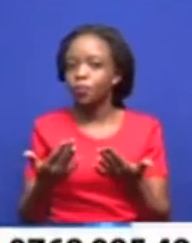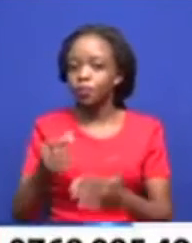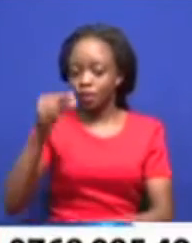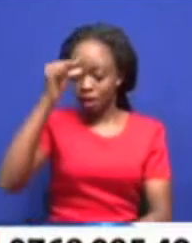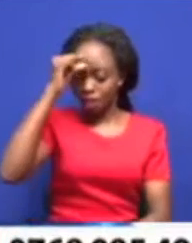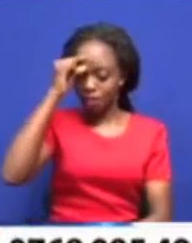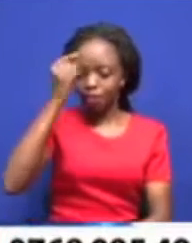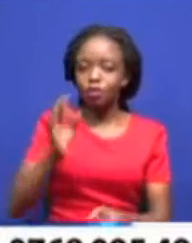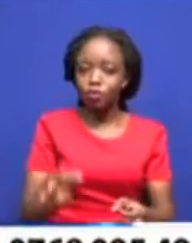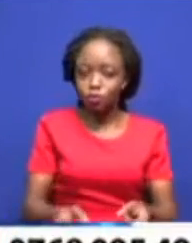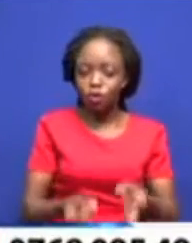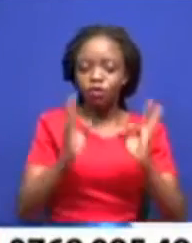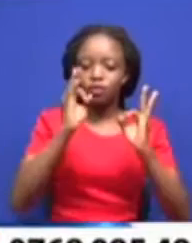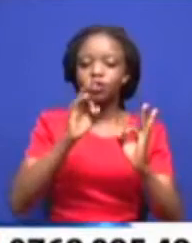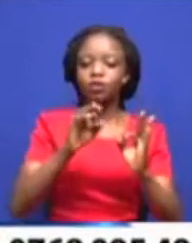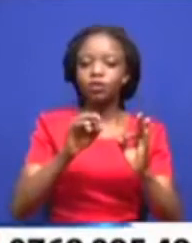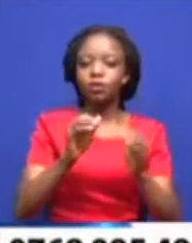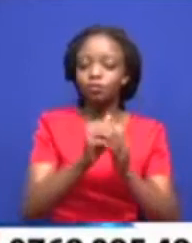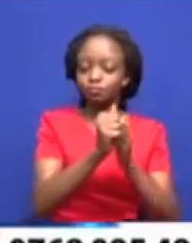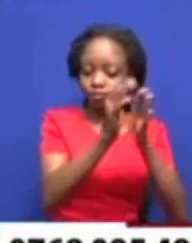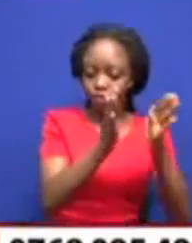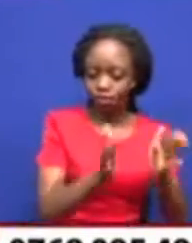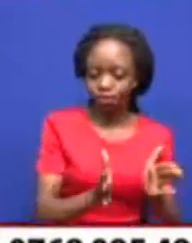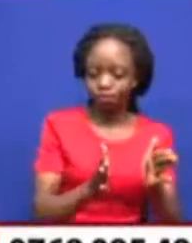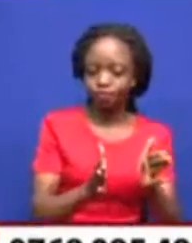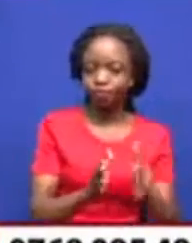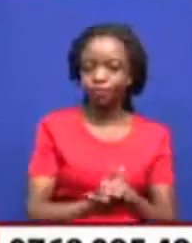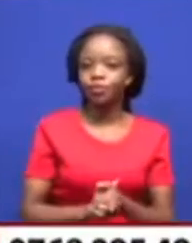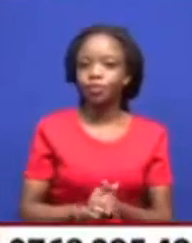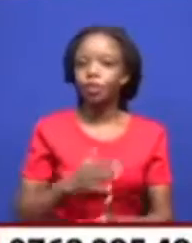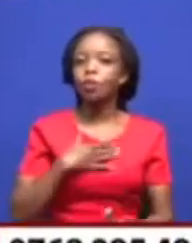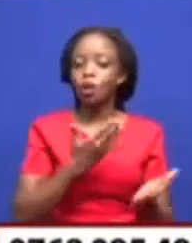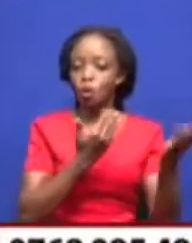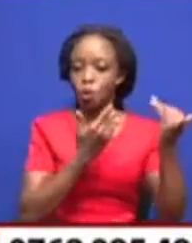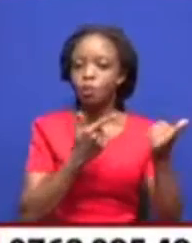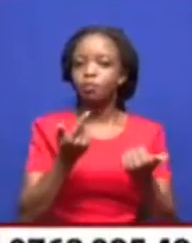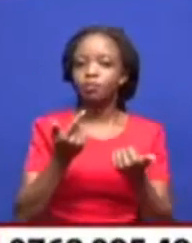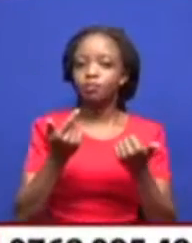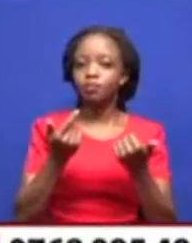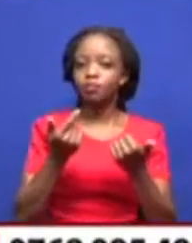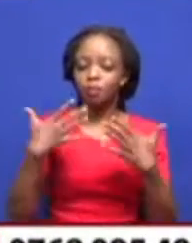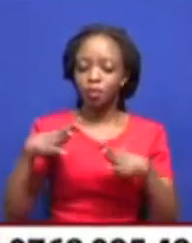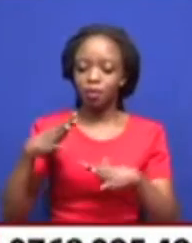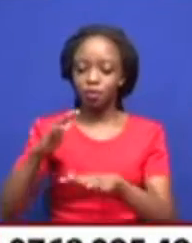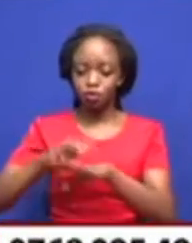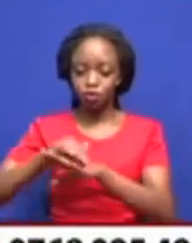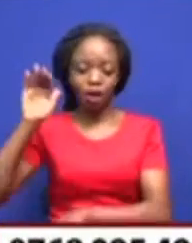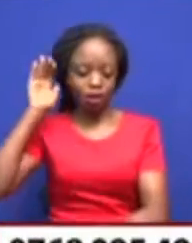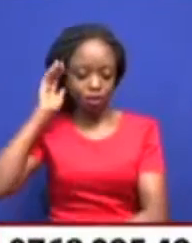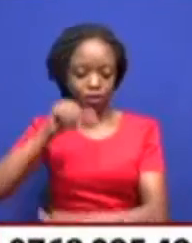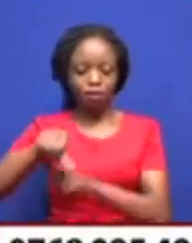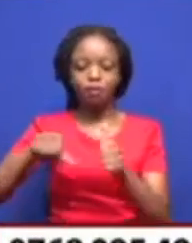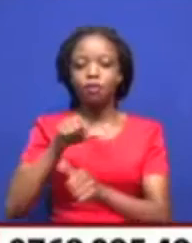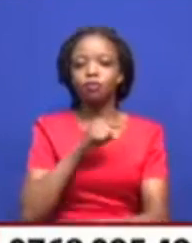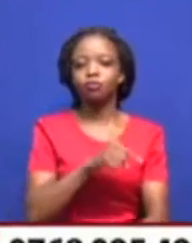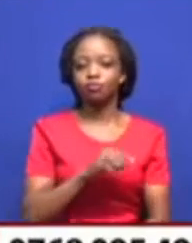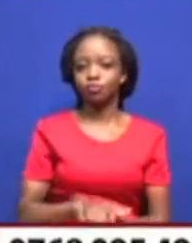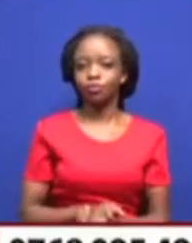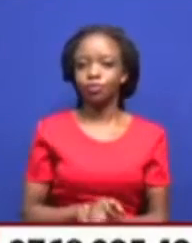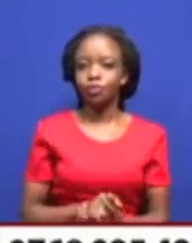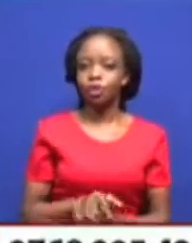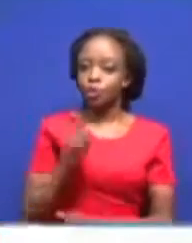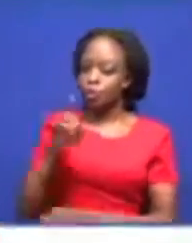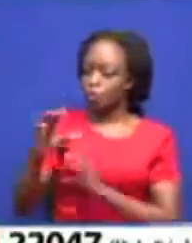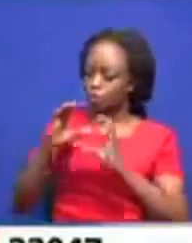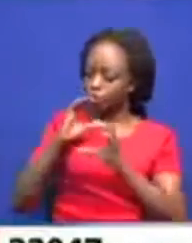elected officials and our leaders. All right, we hope that cry will land into the right ears. Now, you talked about the